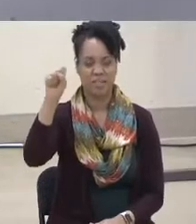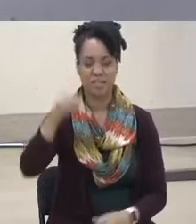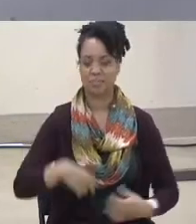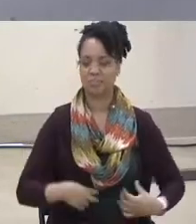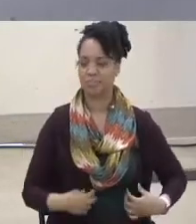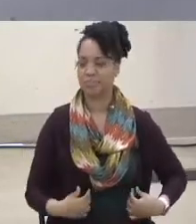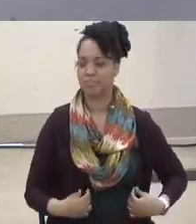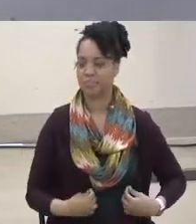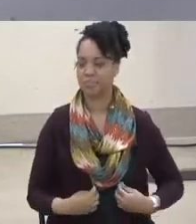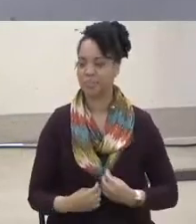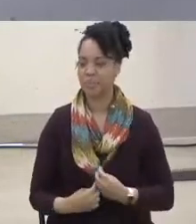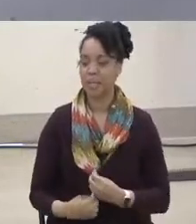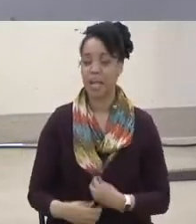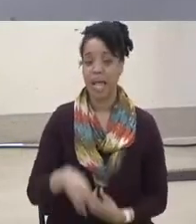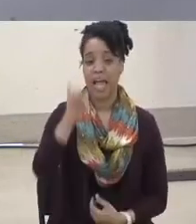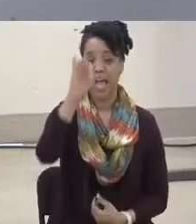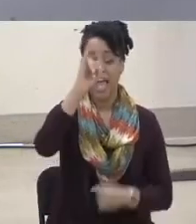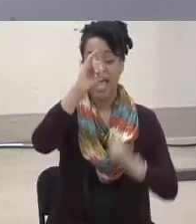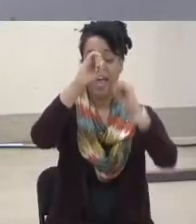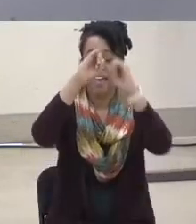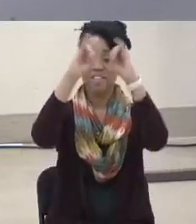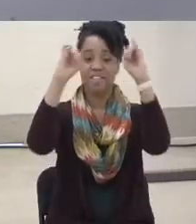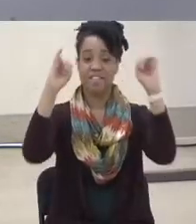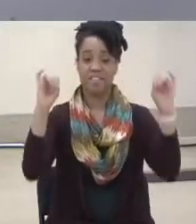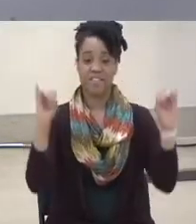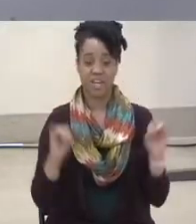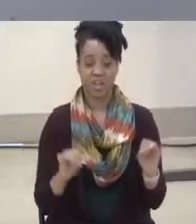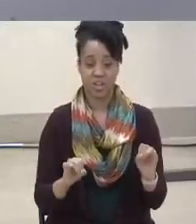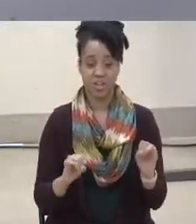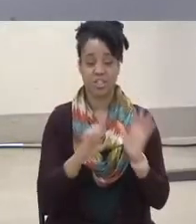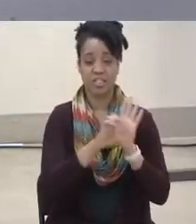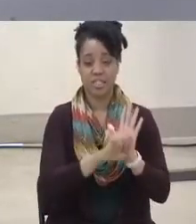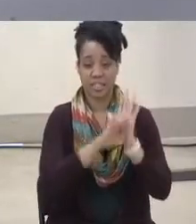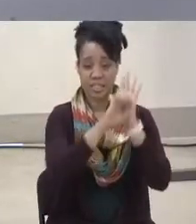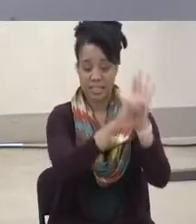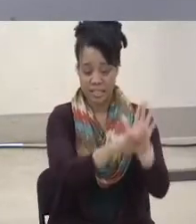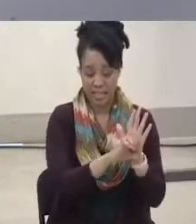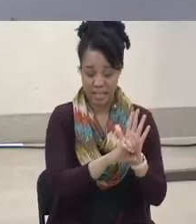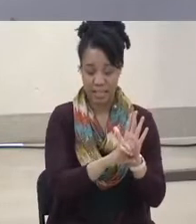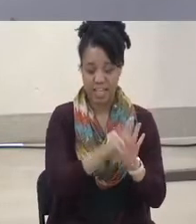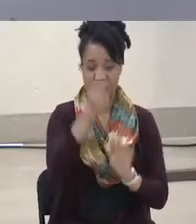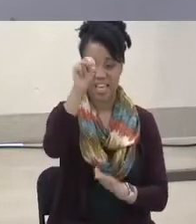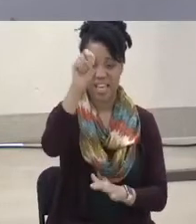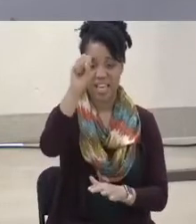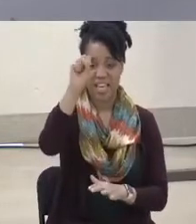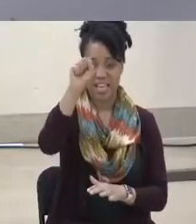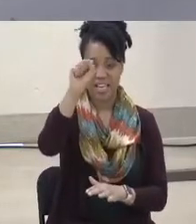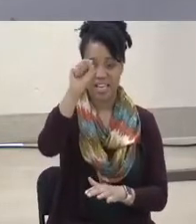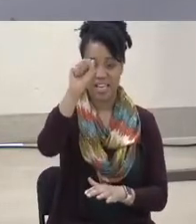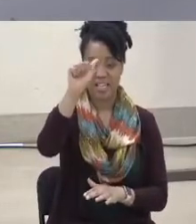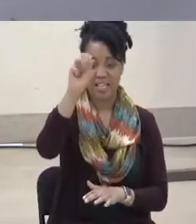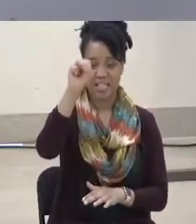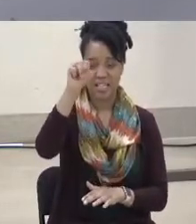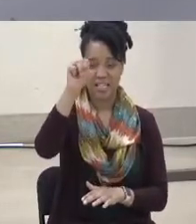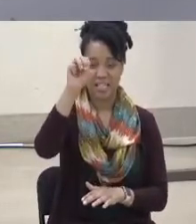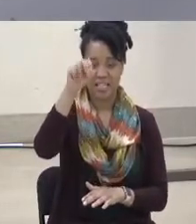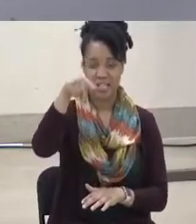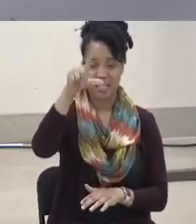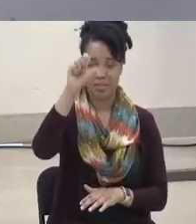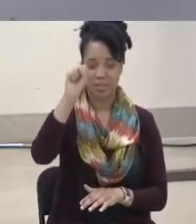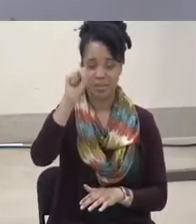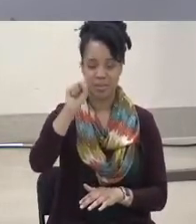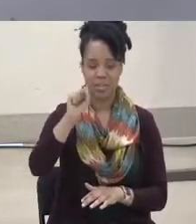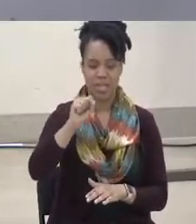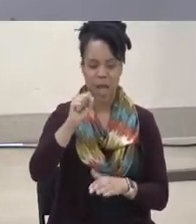Antiguo Testamento es feps, figures, figuras, examples, ejemplos, ensamples, antejemplos, patterns